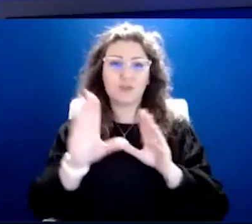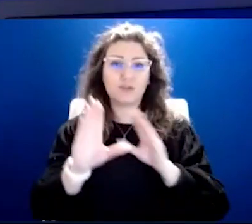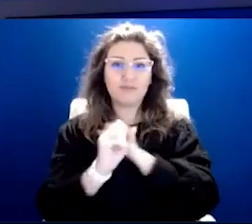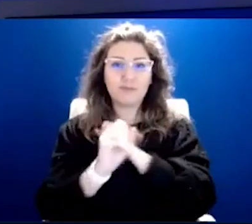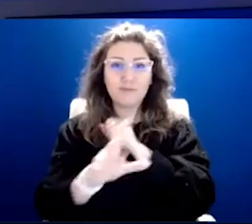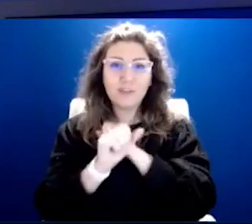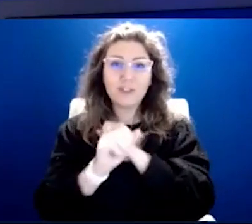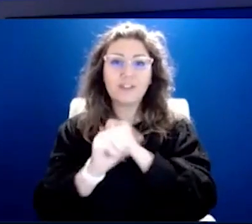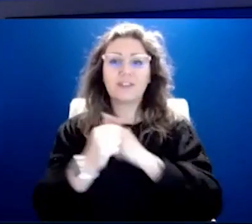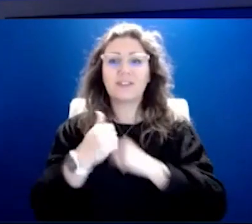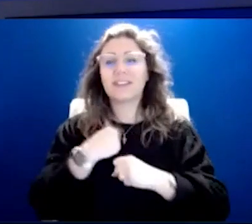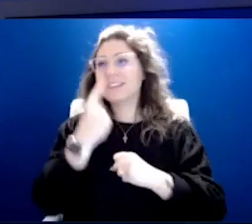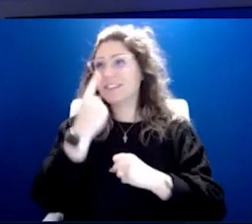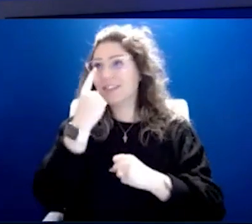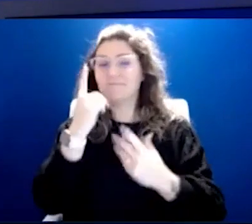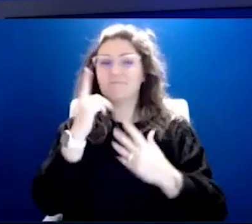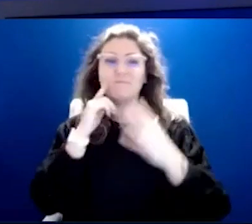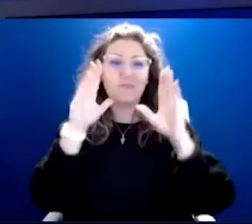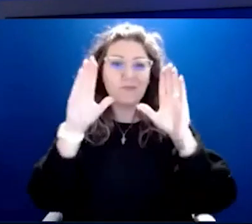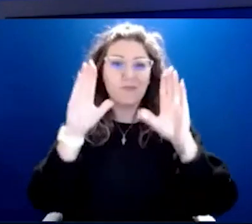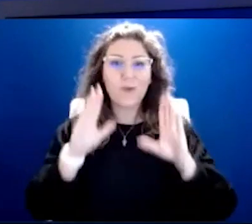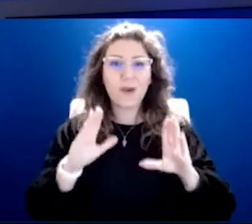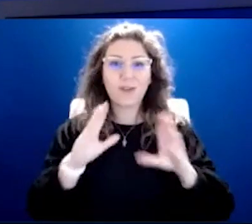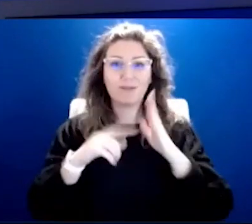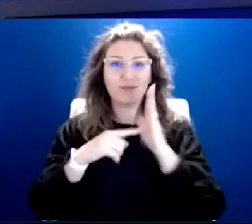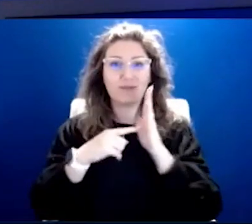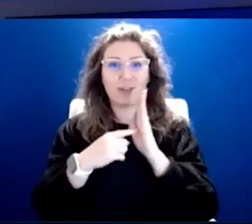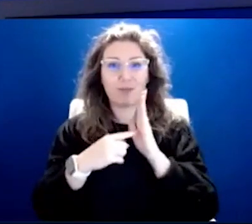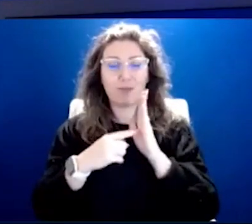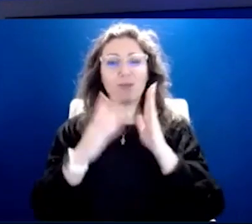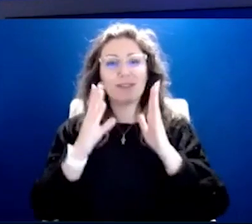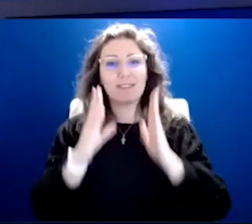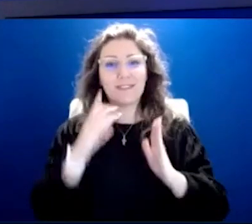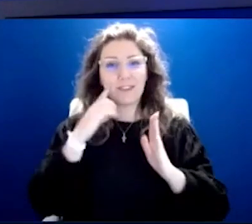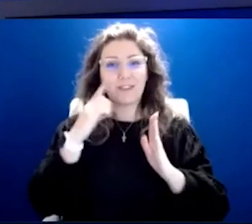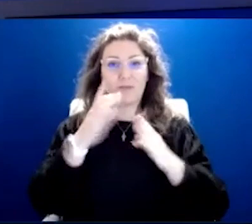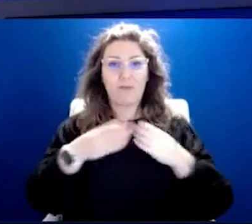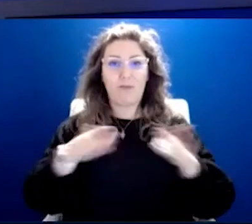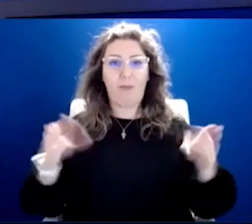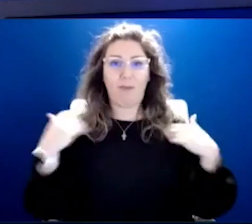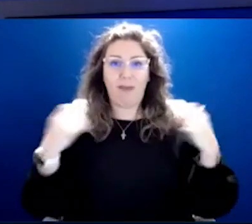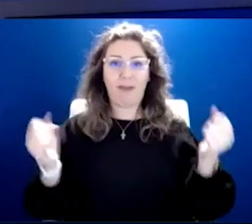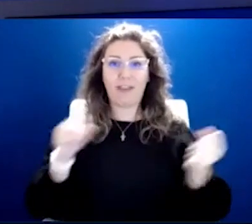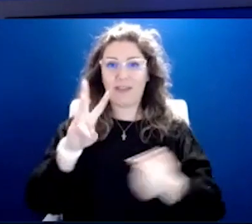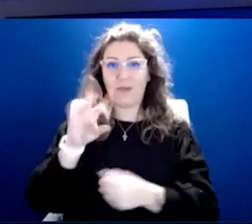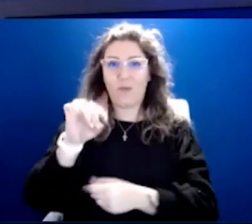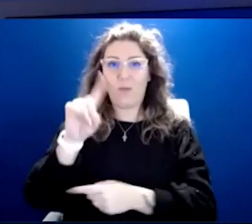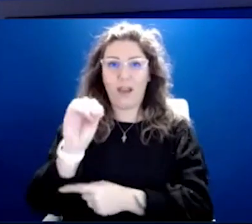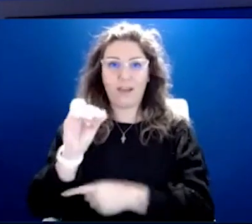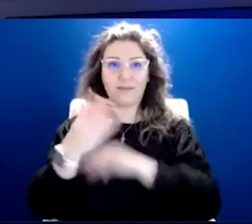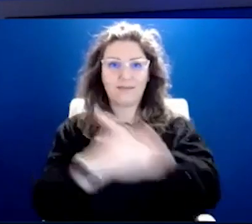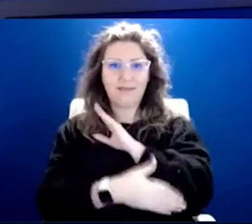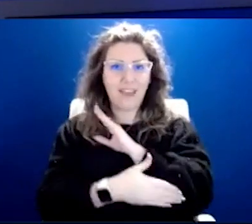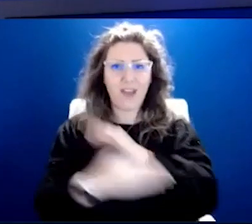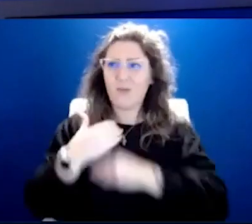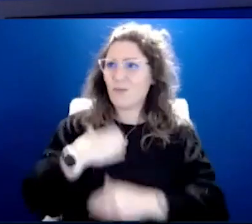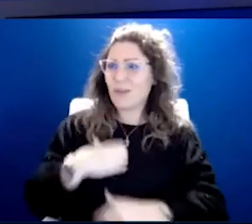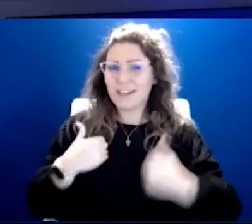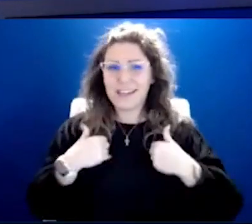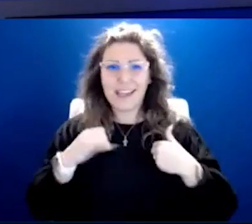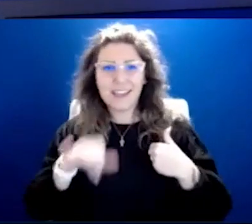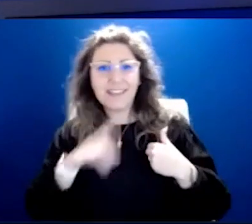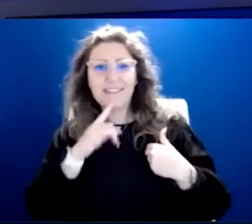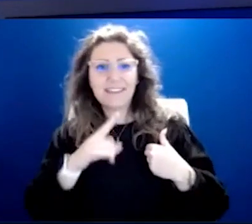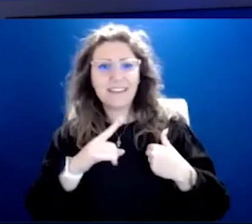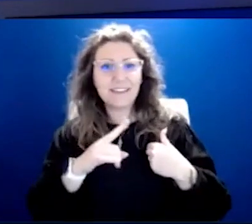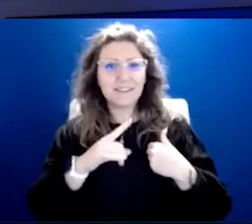great a representative for public health in Wyandotte County. I wish we had that. So this is a